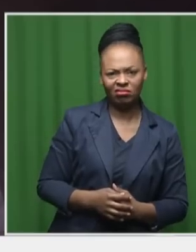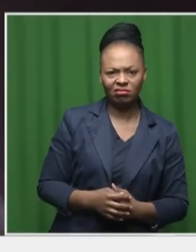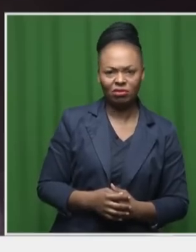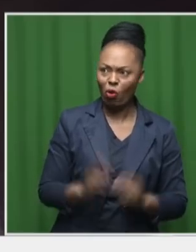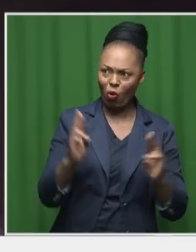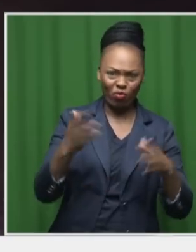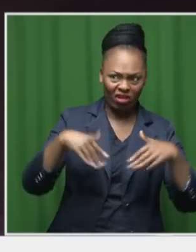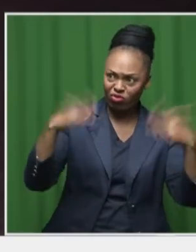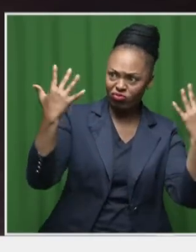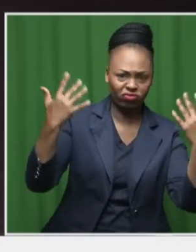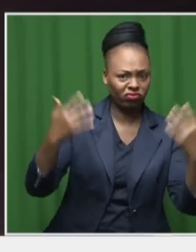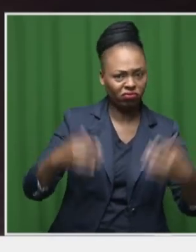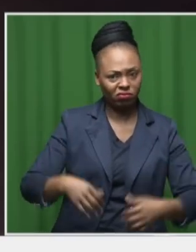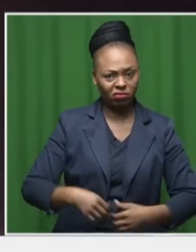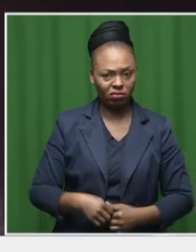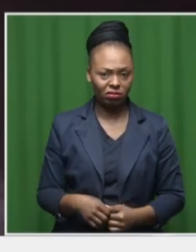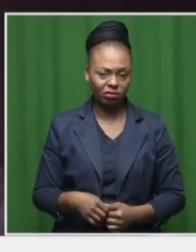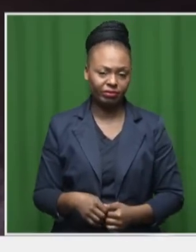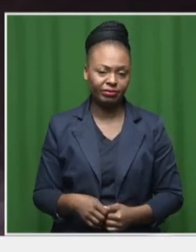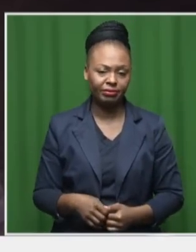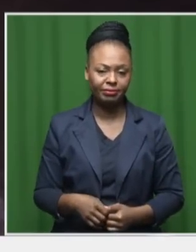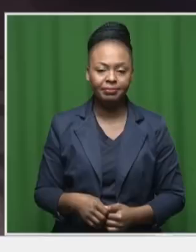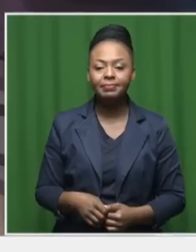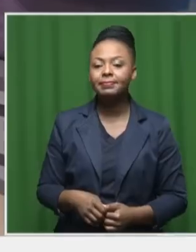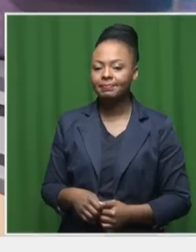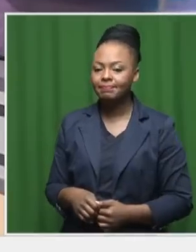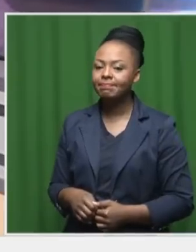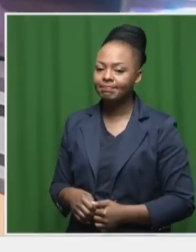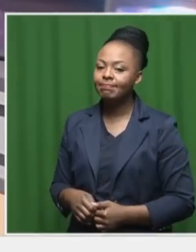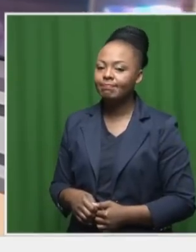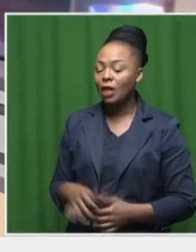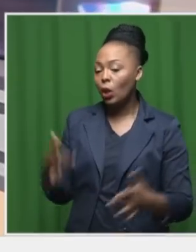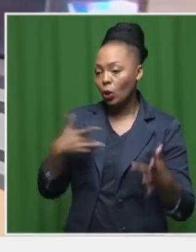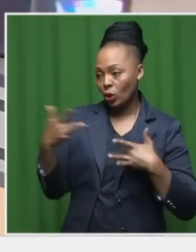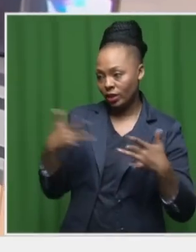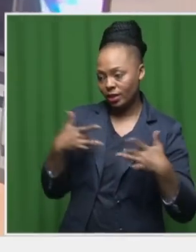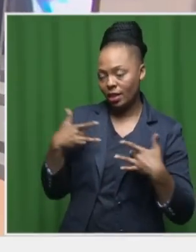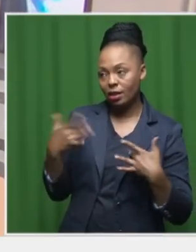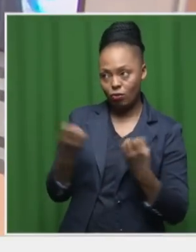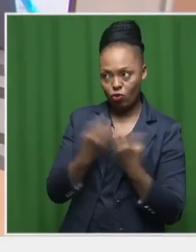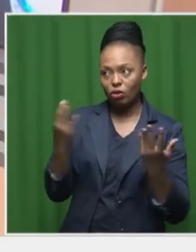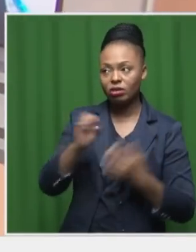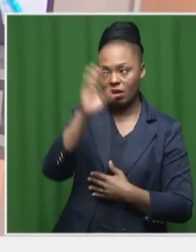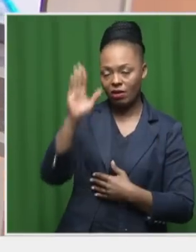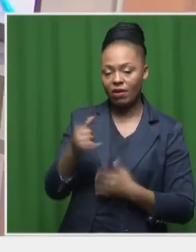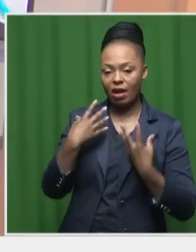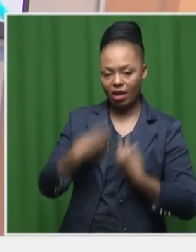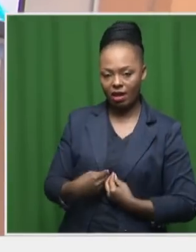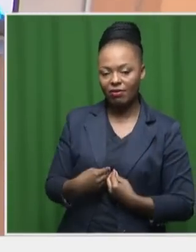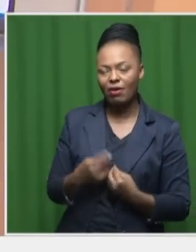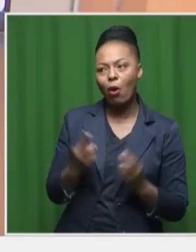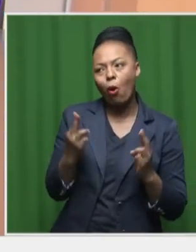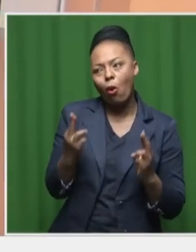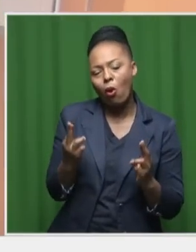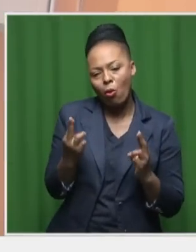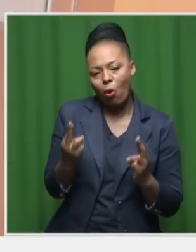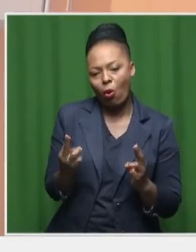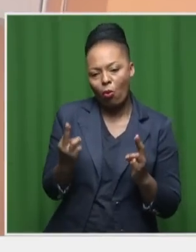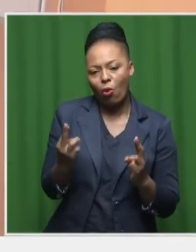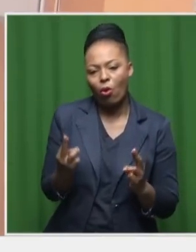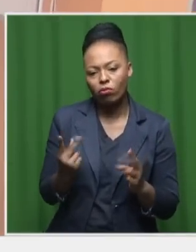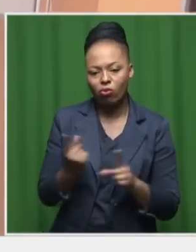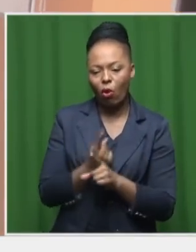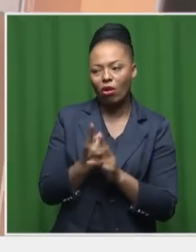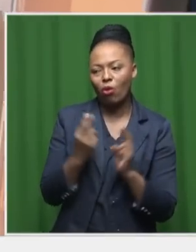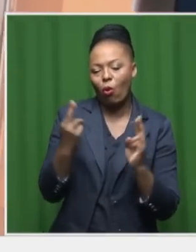no hope. And Nicole, this is a concern of a lot of South Africans, because we can spew hope out, and that's what we've done